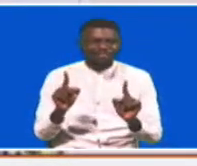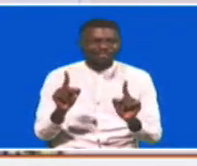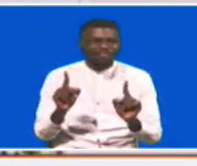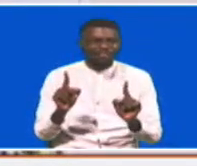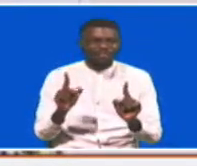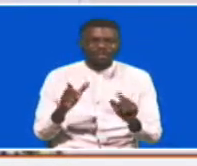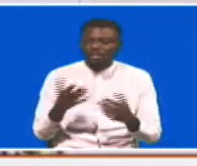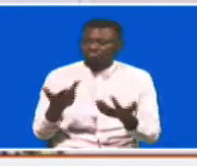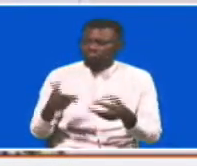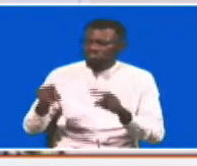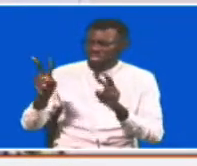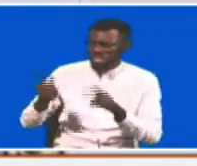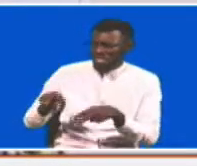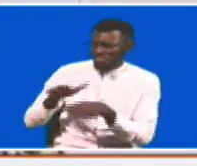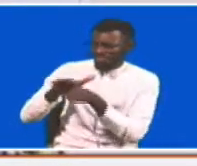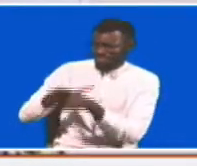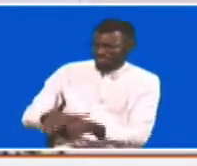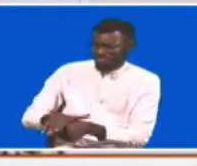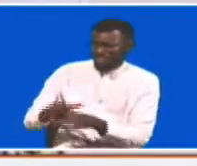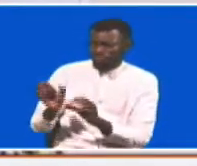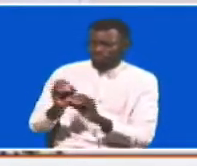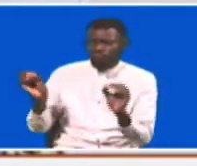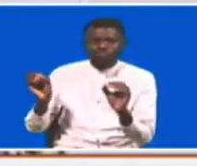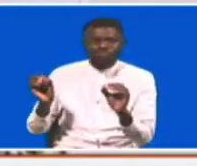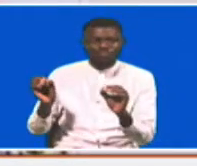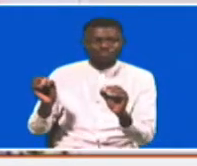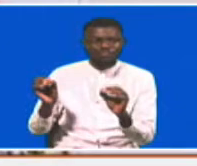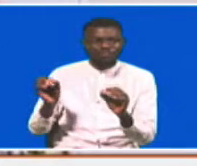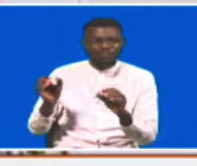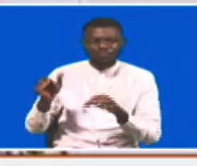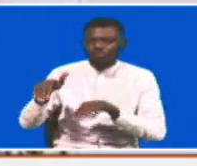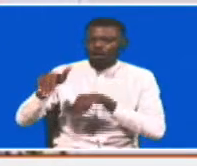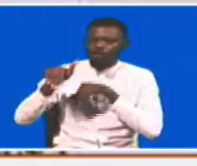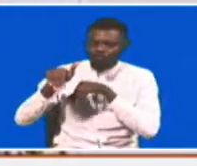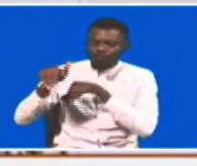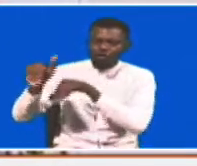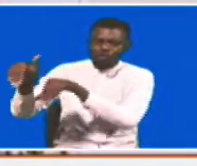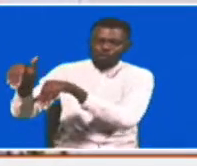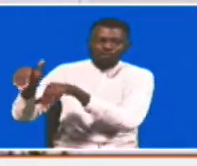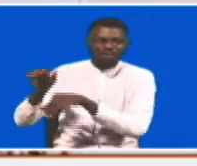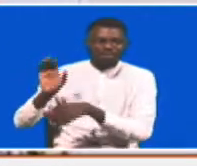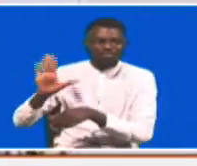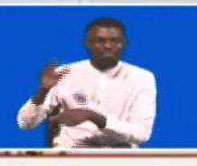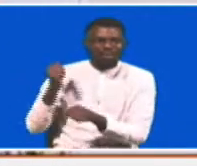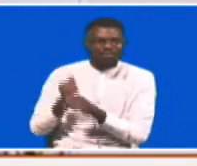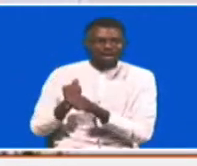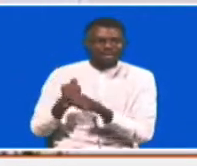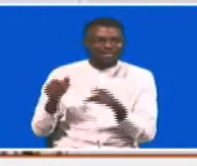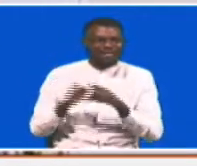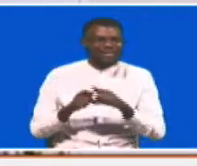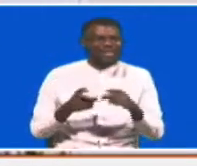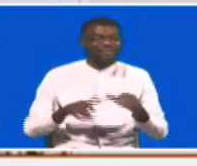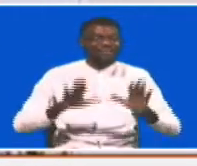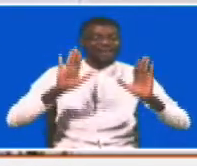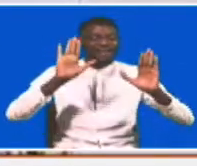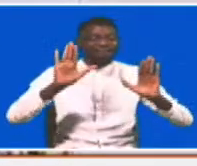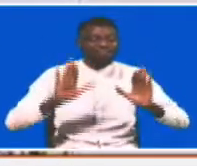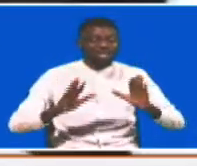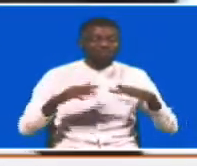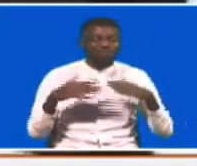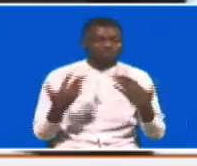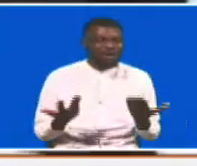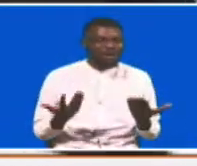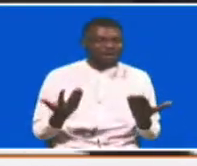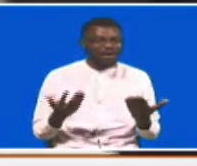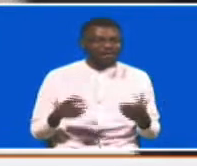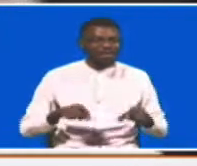Don't undermine them. Keep up with their pace. And most important, finally, is that